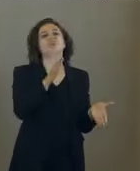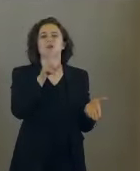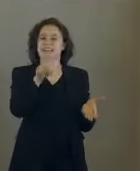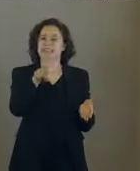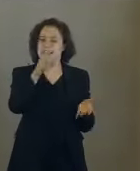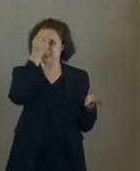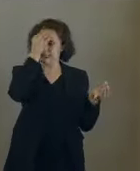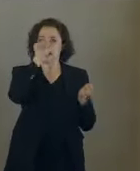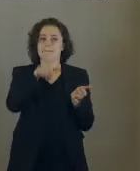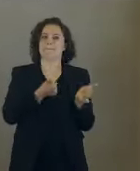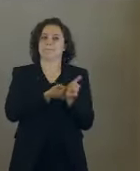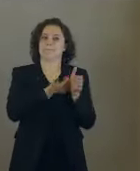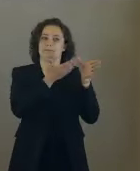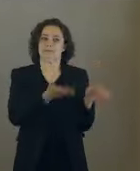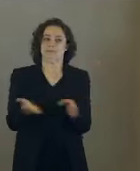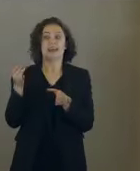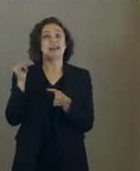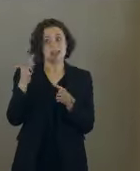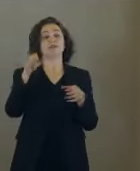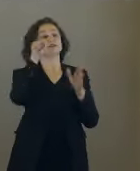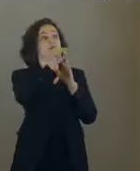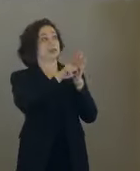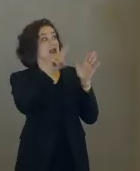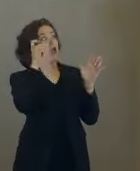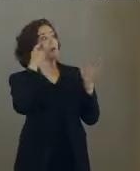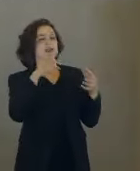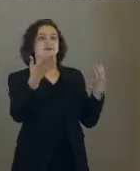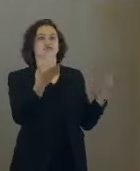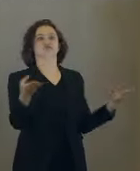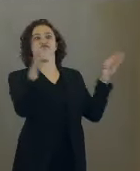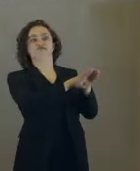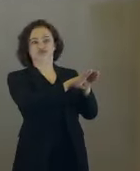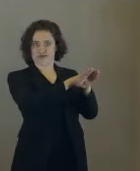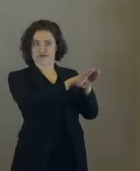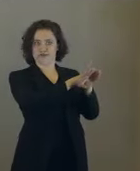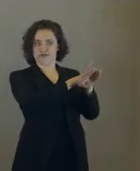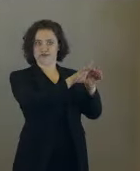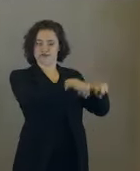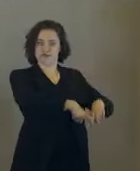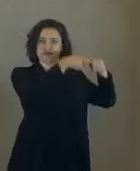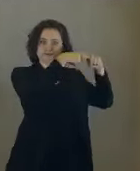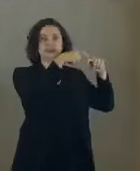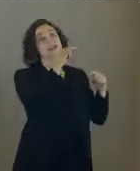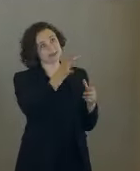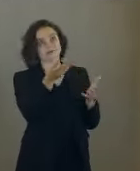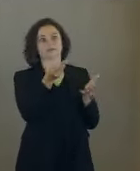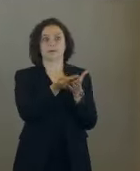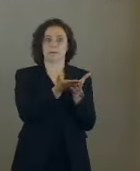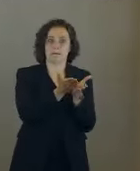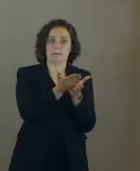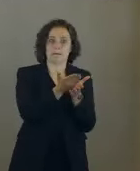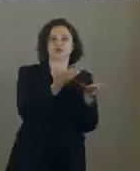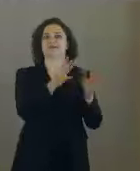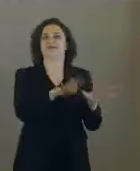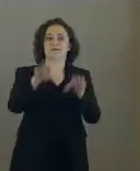or a full shutdown of the state government in case a budget does not get adopted or a continuation budget gets adopted by October 1st.